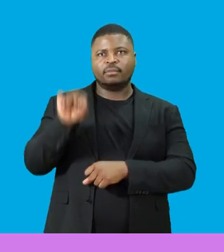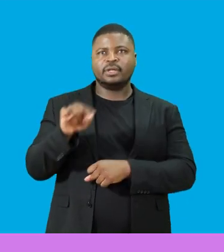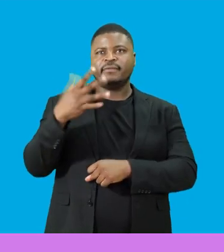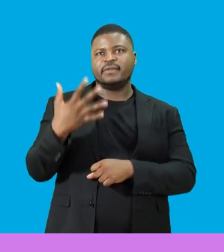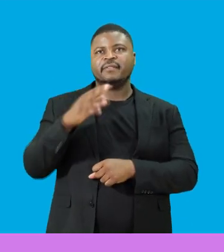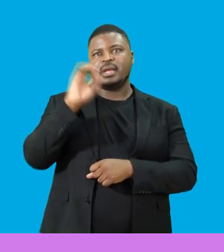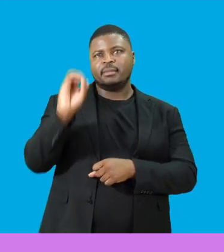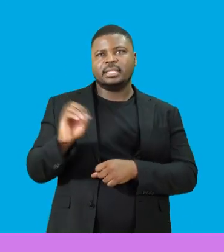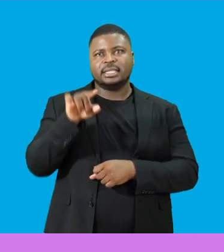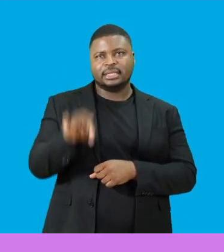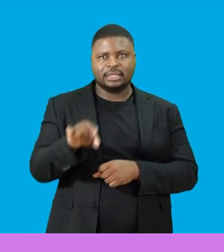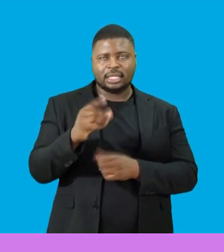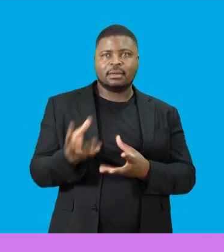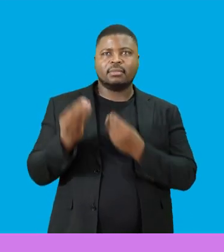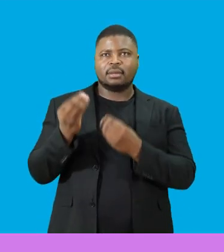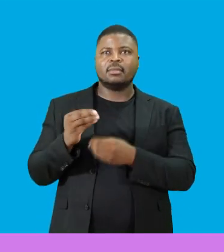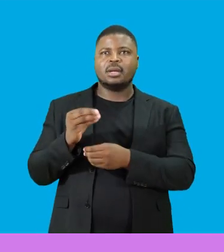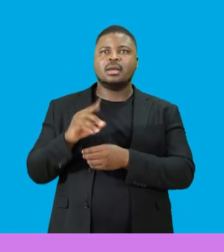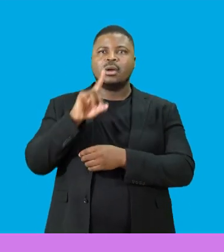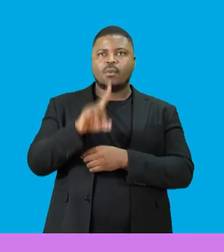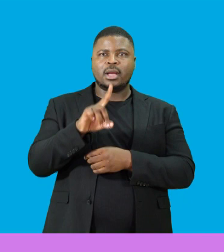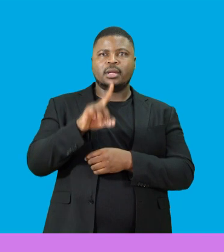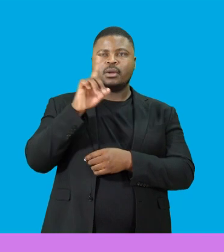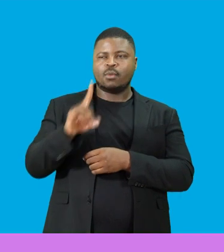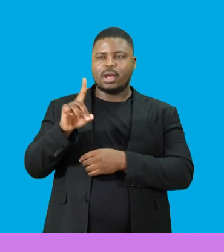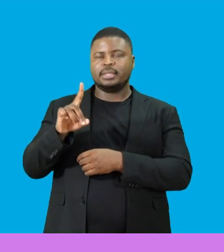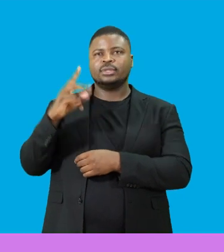12.5%, which gives us